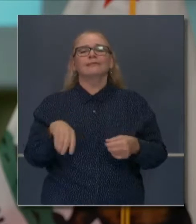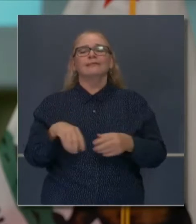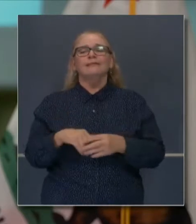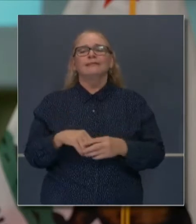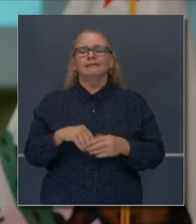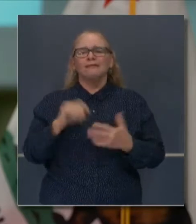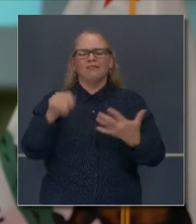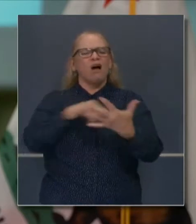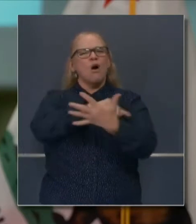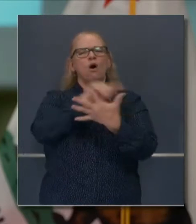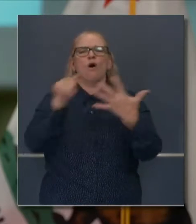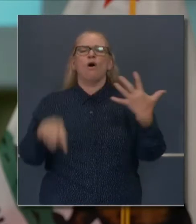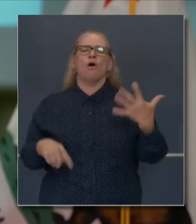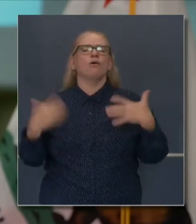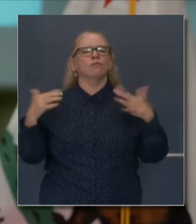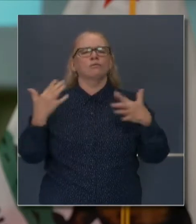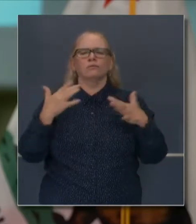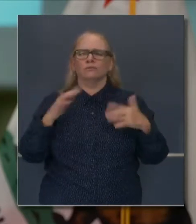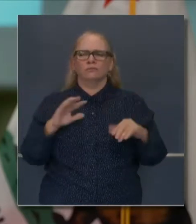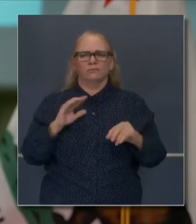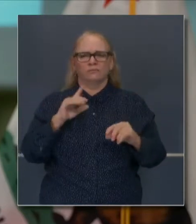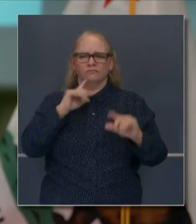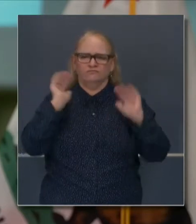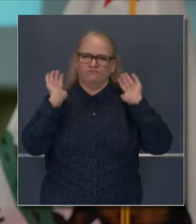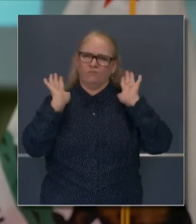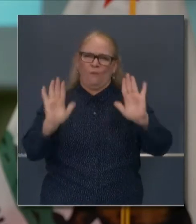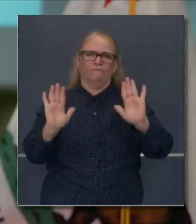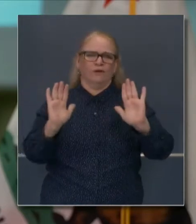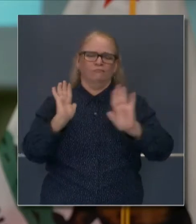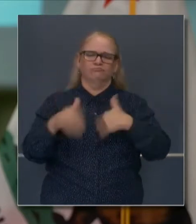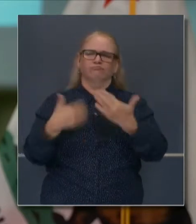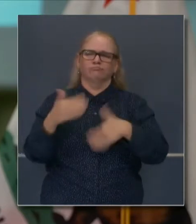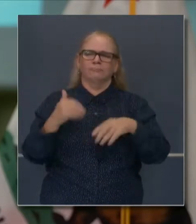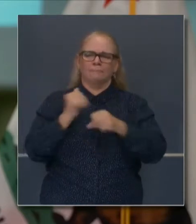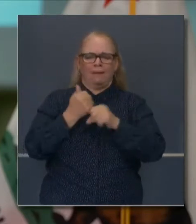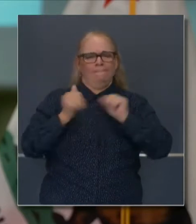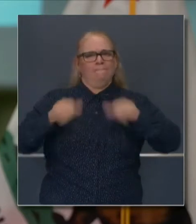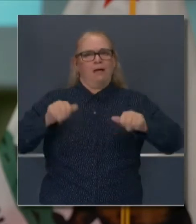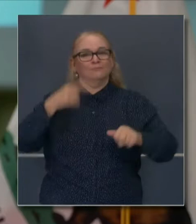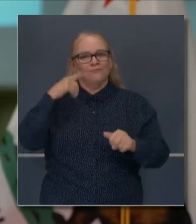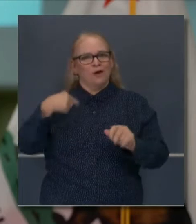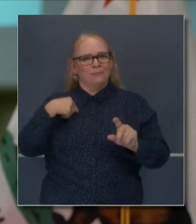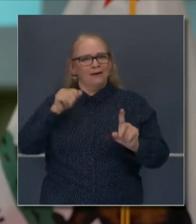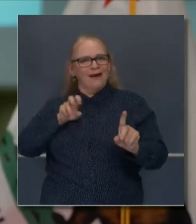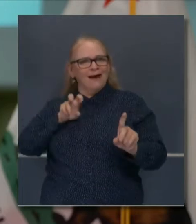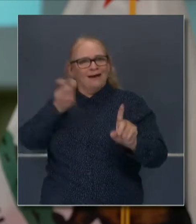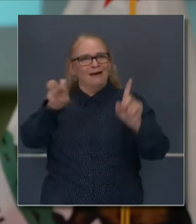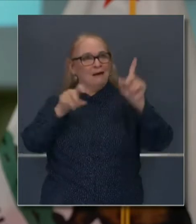trail so that I could stand here today and accept your nomination, Governor.